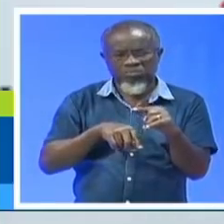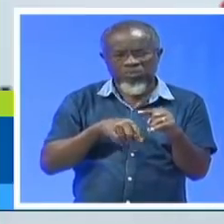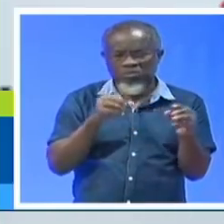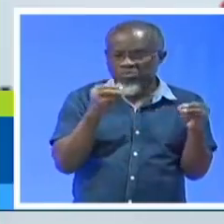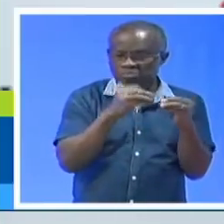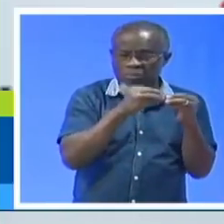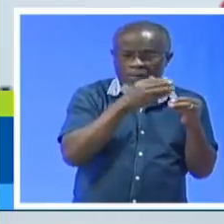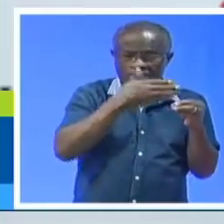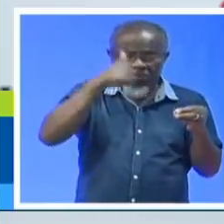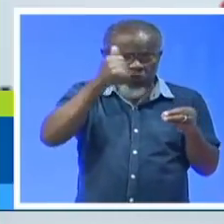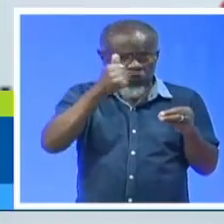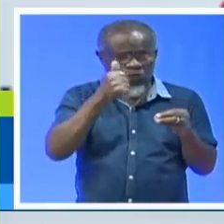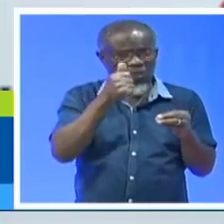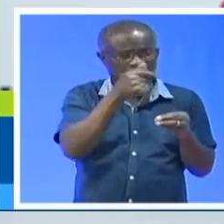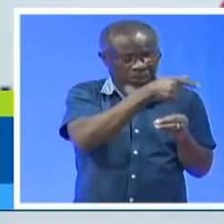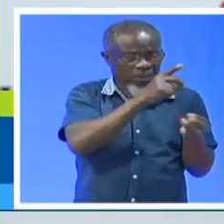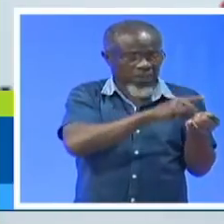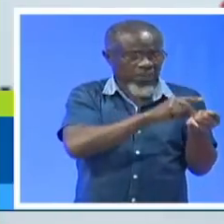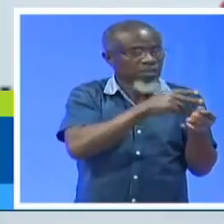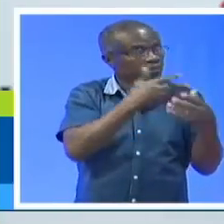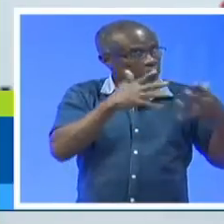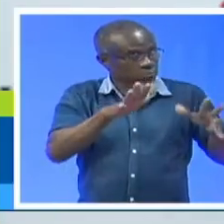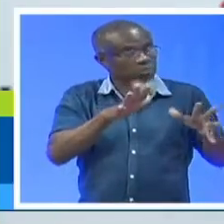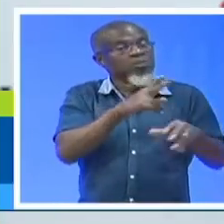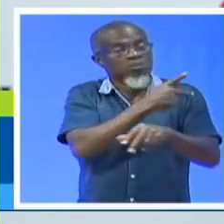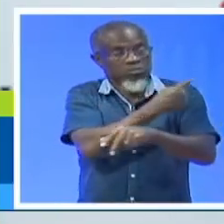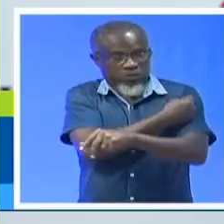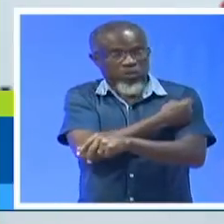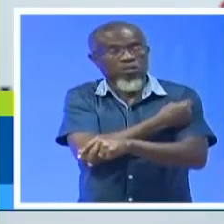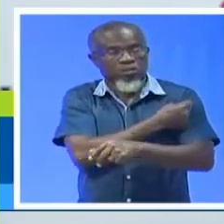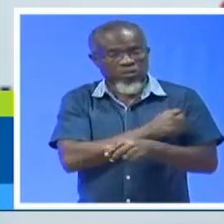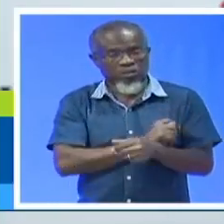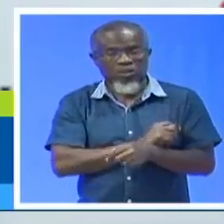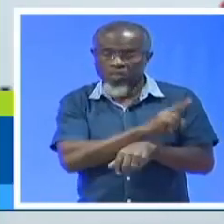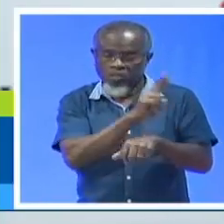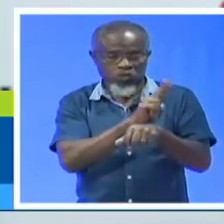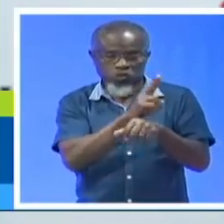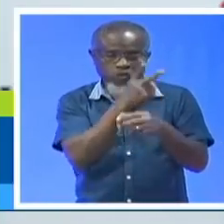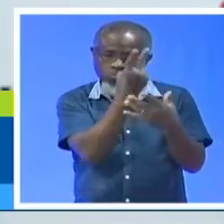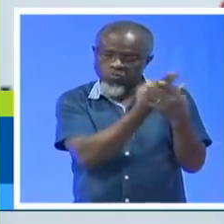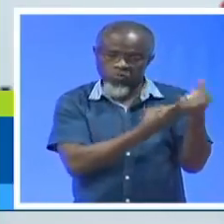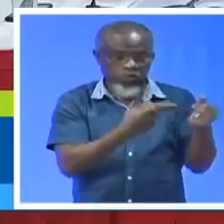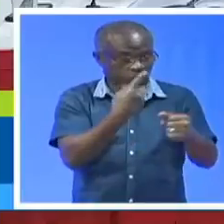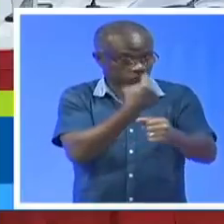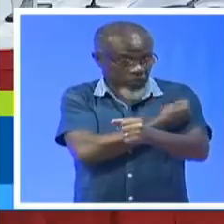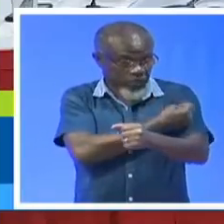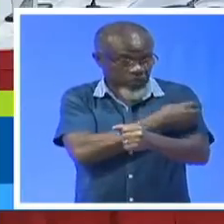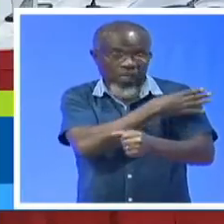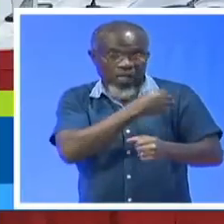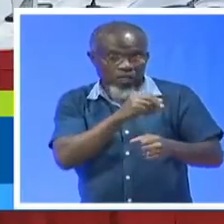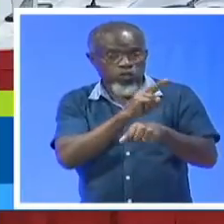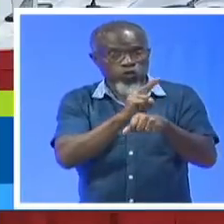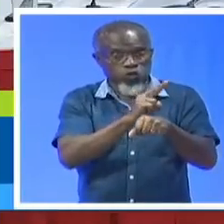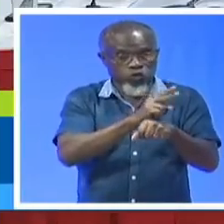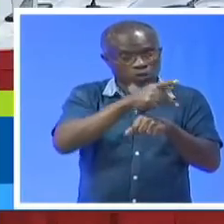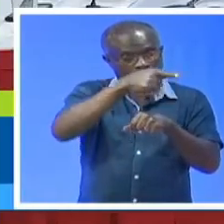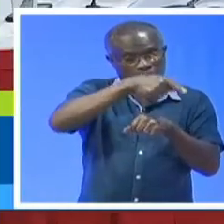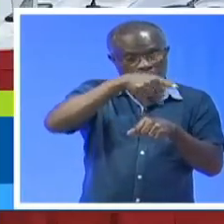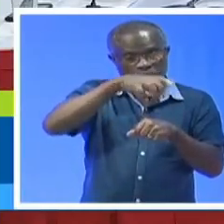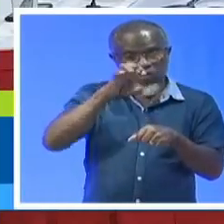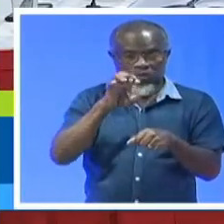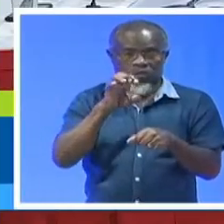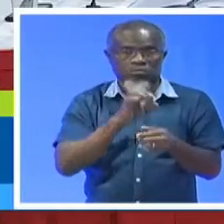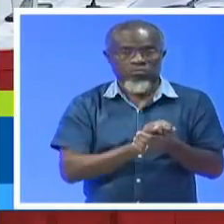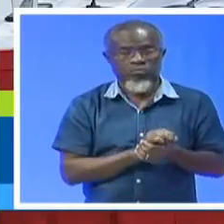they always have the highest level of PPE. Thank you very much. All right, we'll just do one more question. Sure.